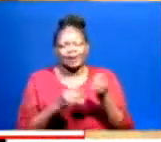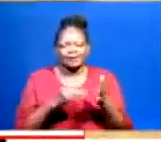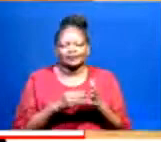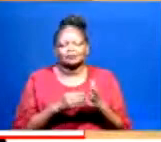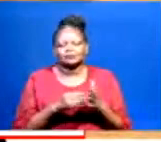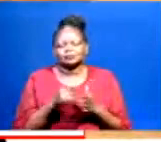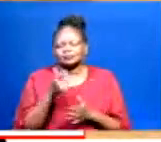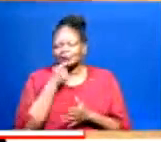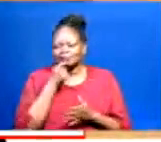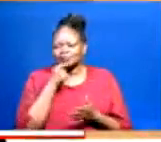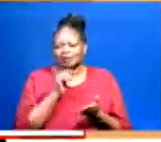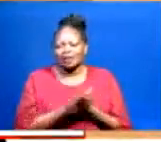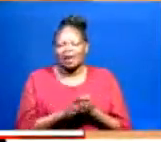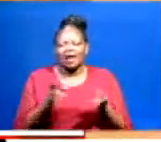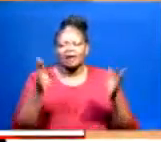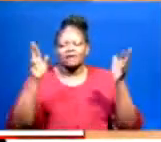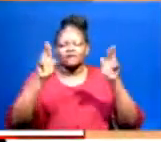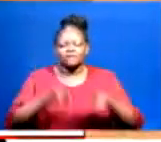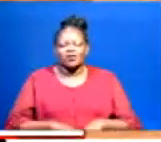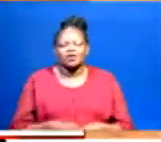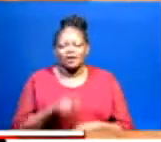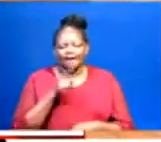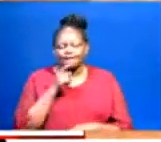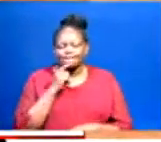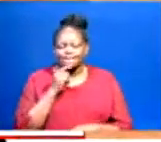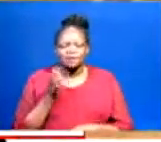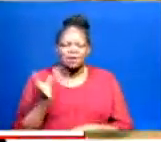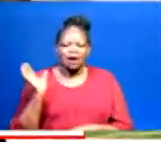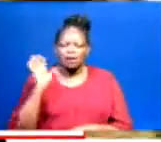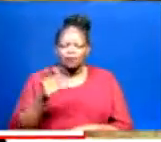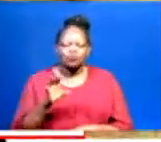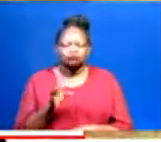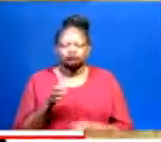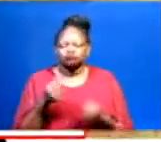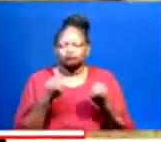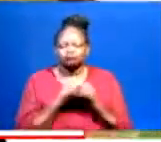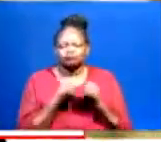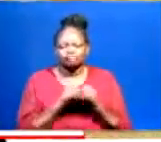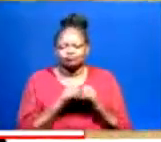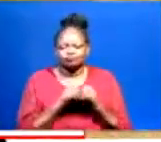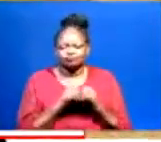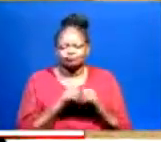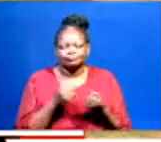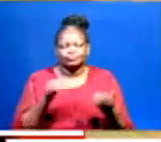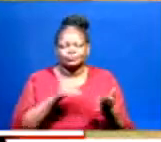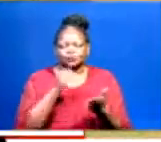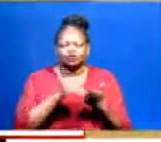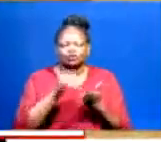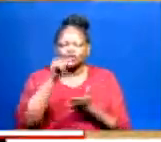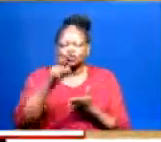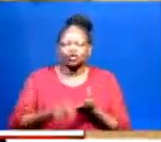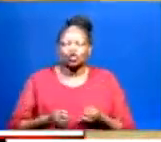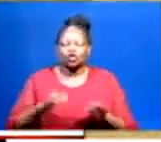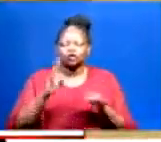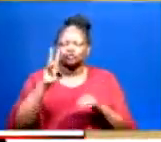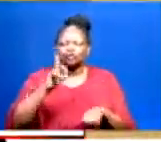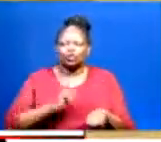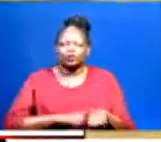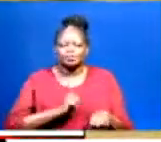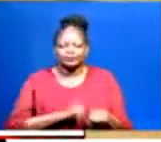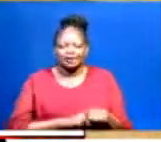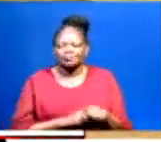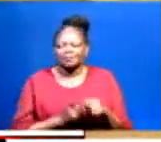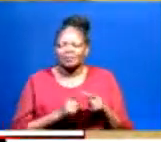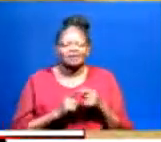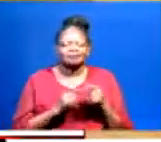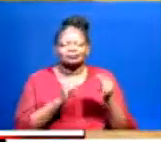respectively in the men's handball match. In other results, Central Region also lost twice, going down 10-0